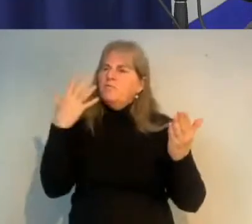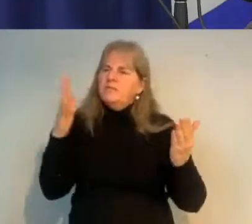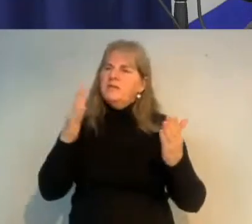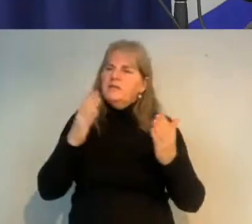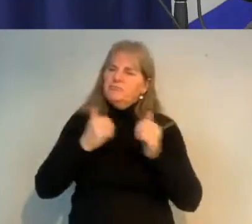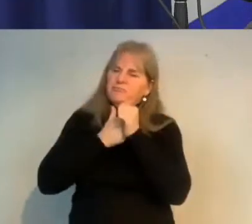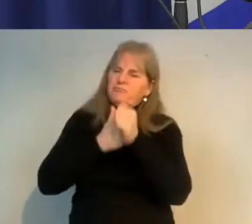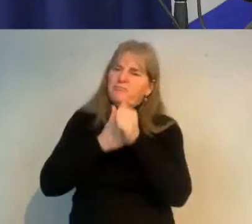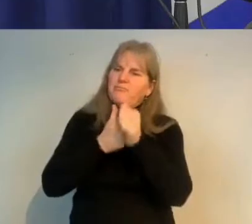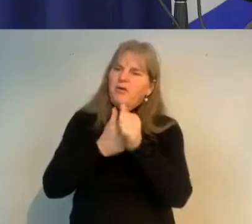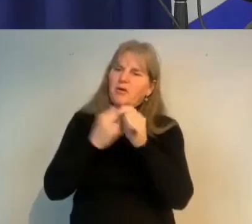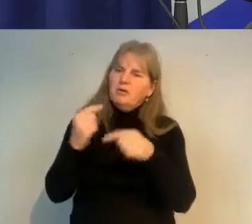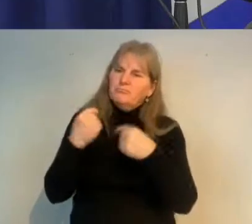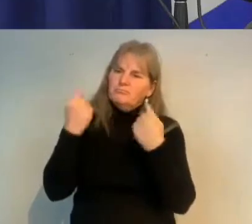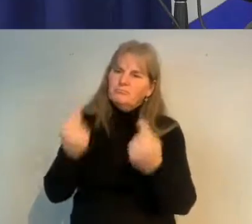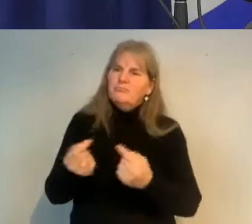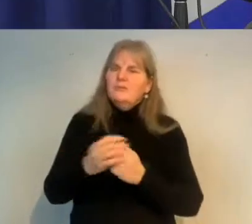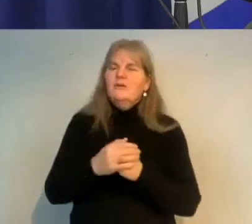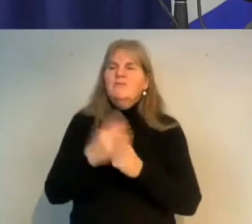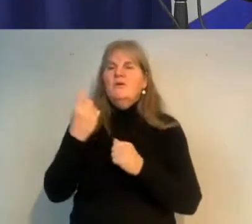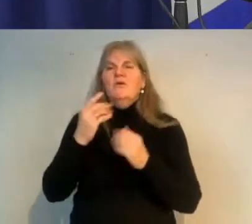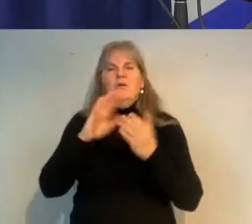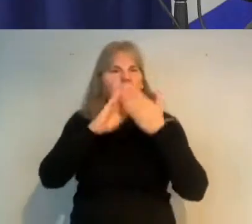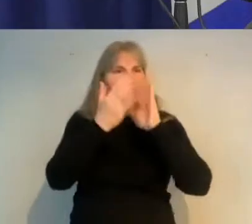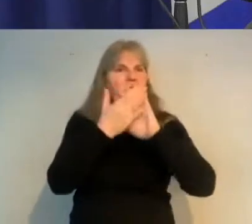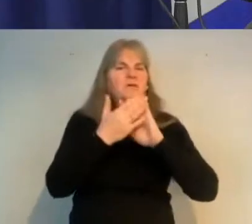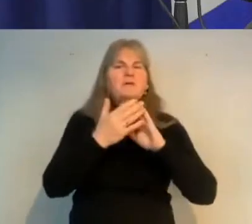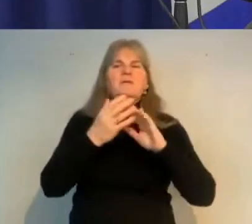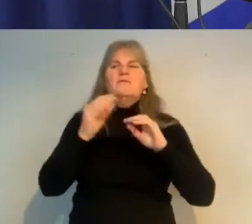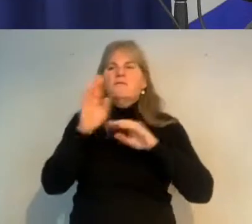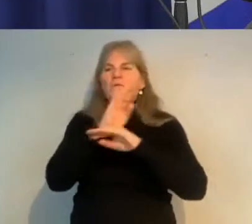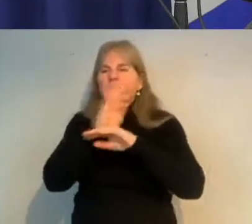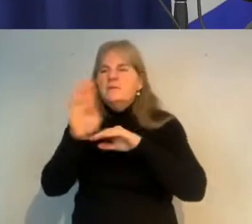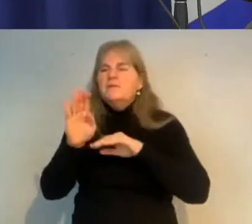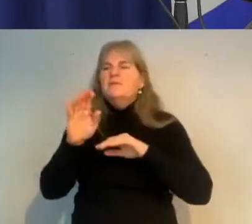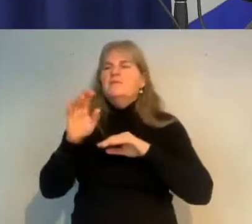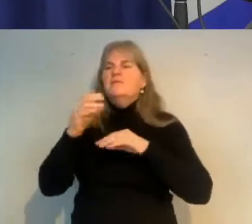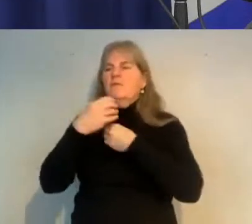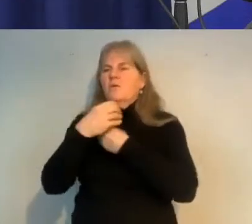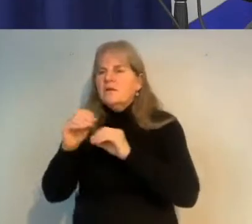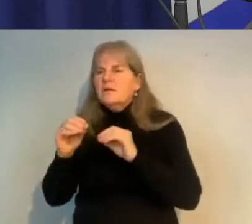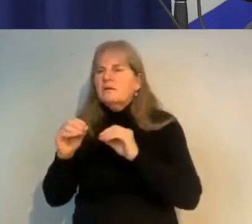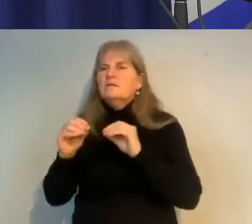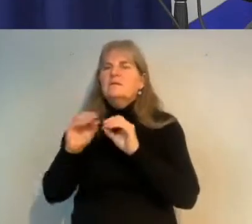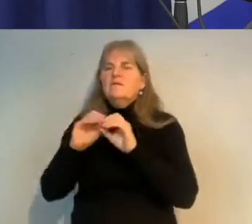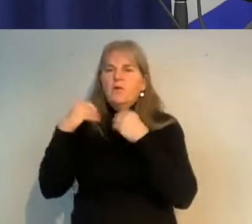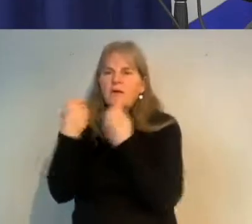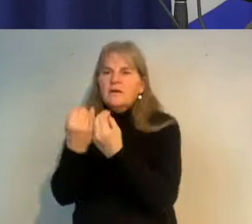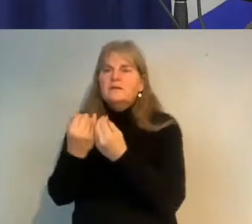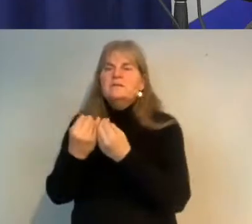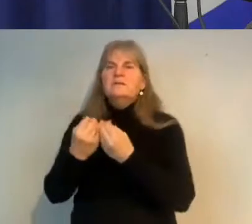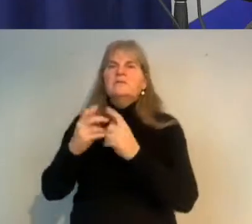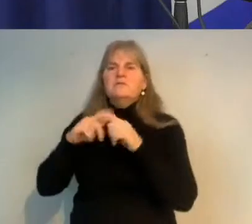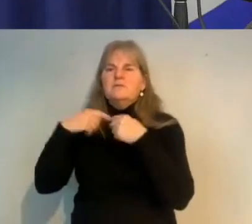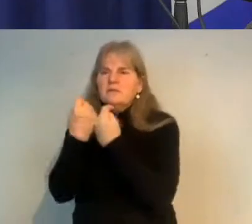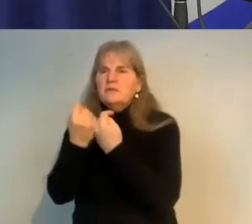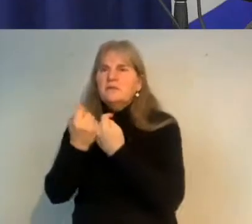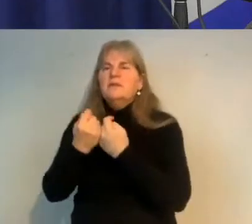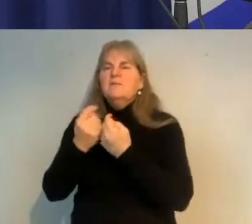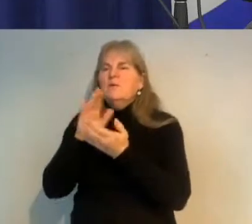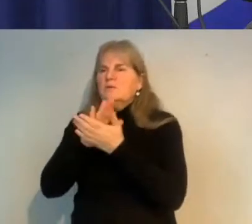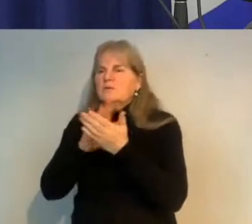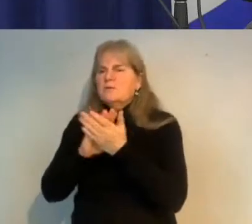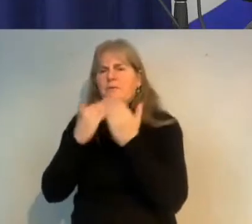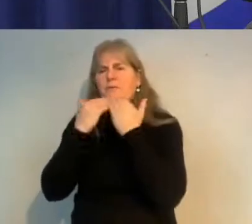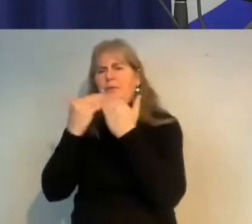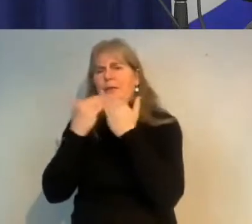their community, for their business, for their organization, for their team, for their school, and many other places.